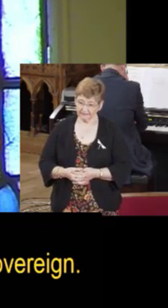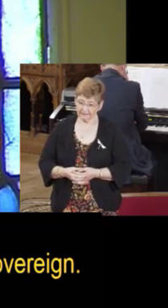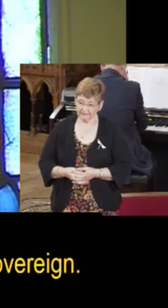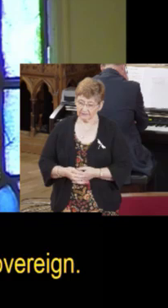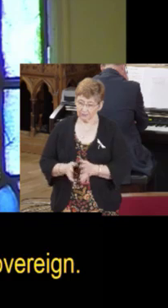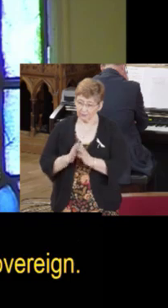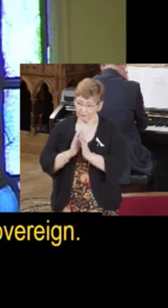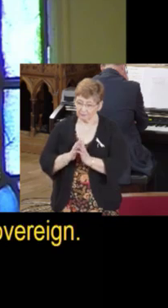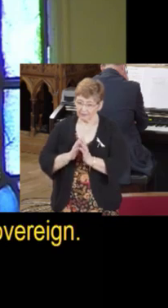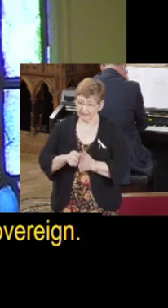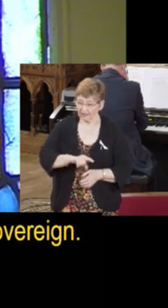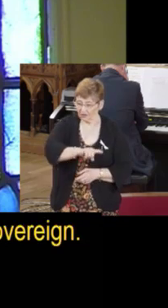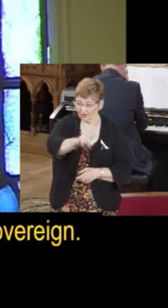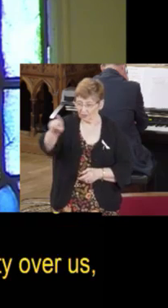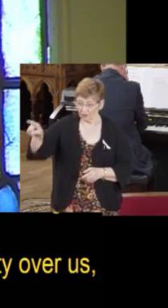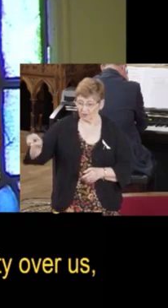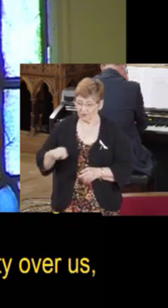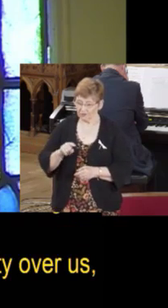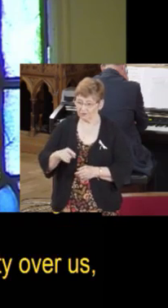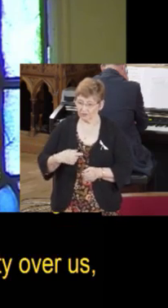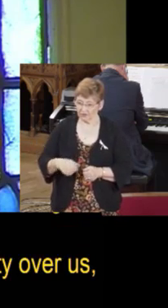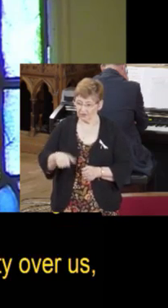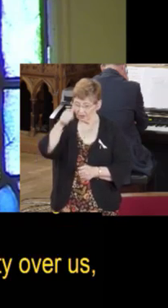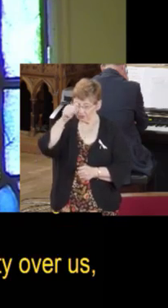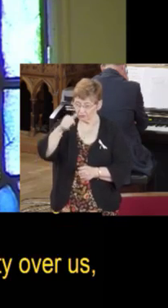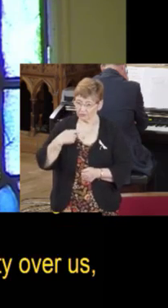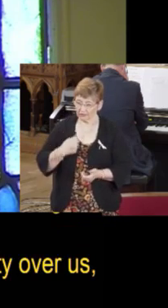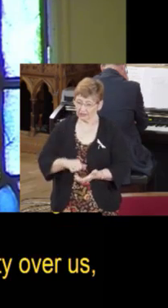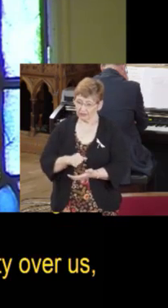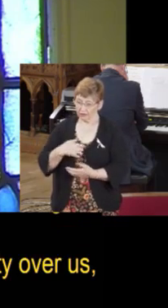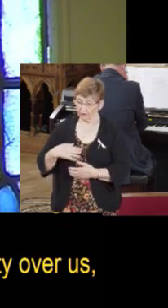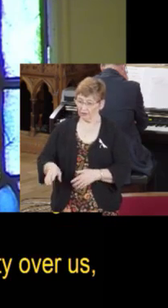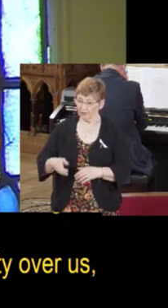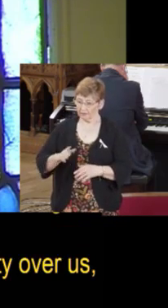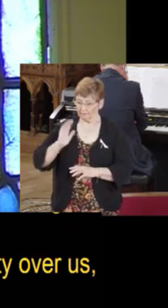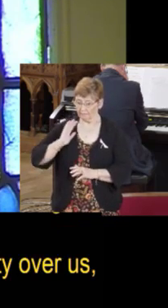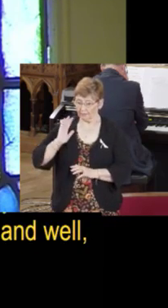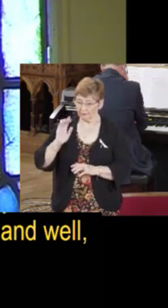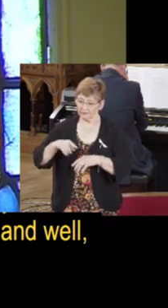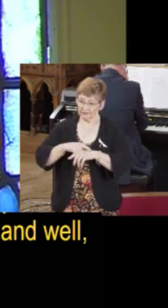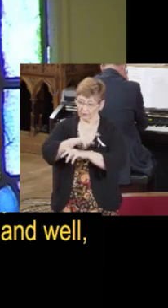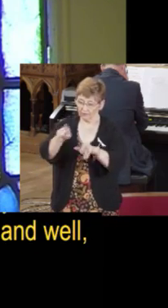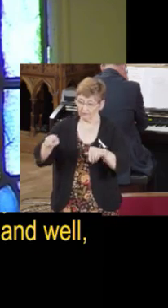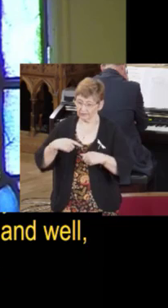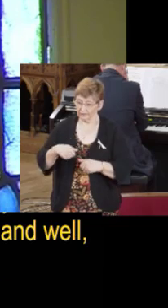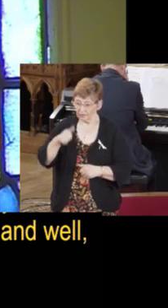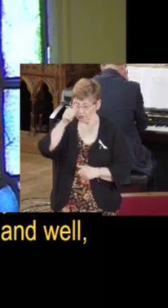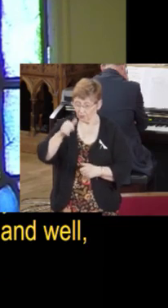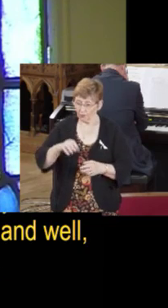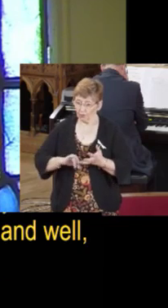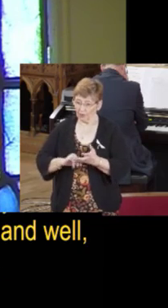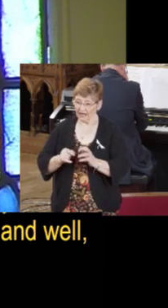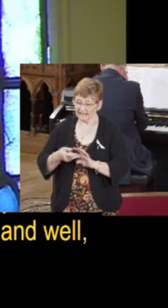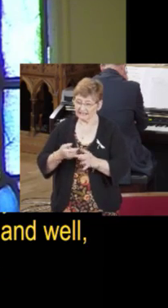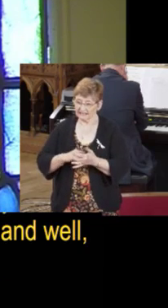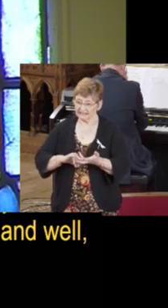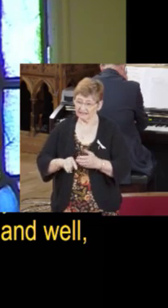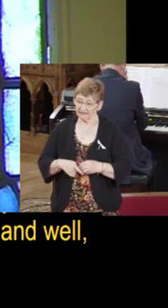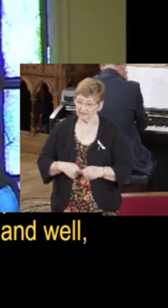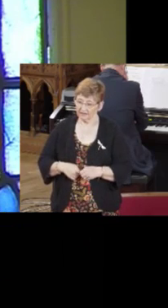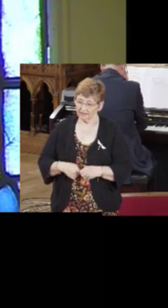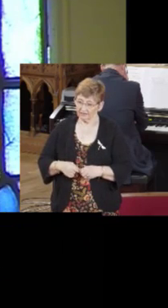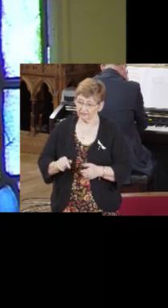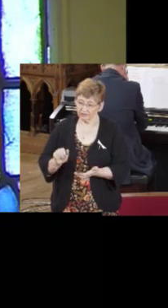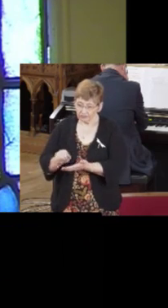We pray also that you will ever remind those in authority over us who are called to govern wisely and well,